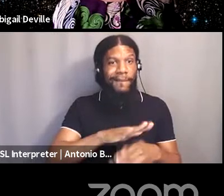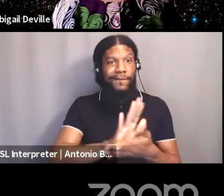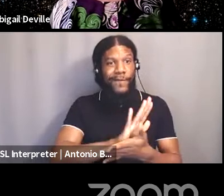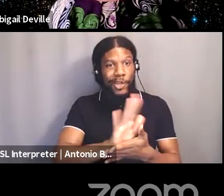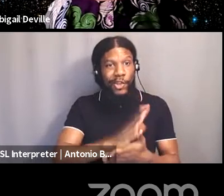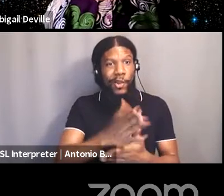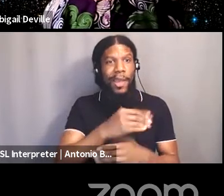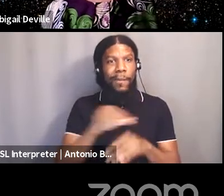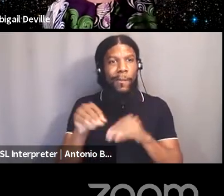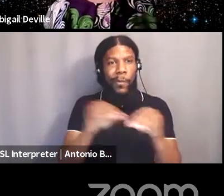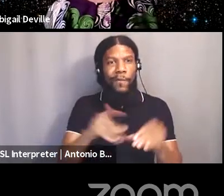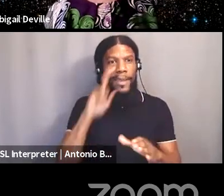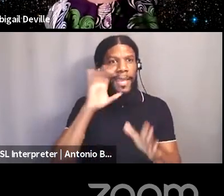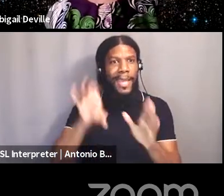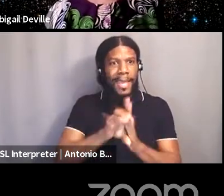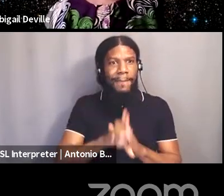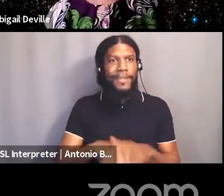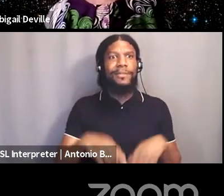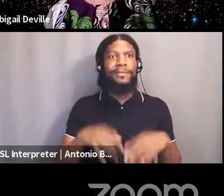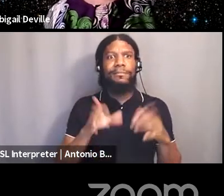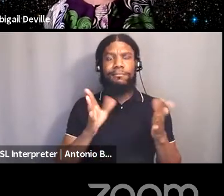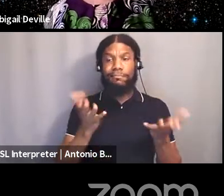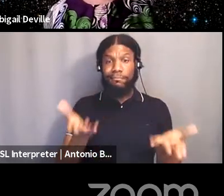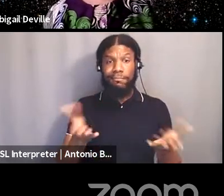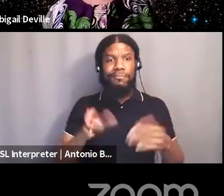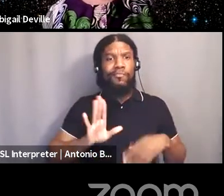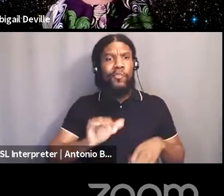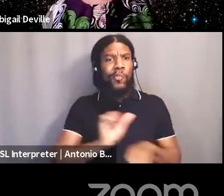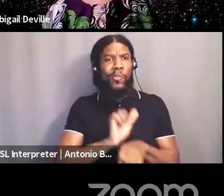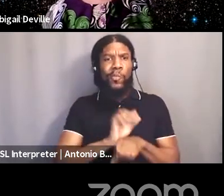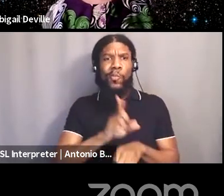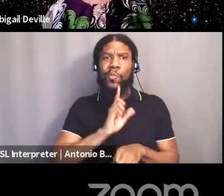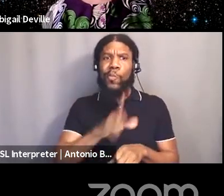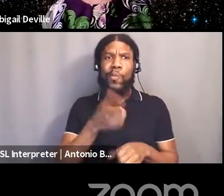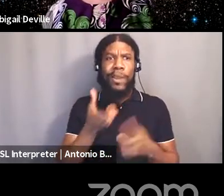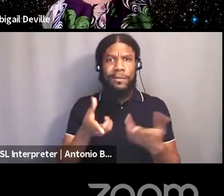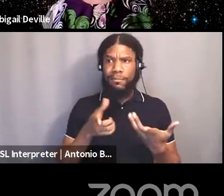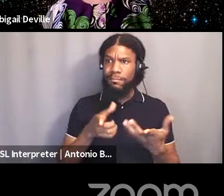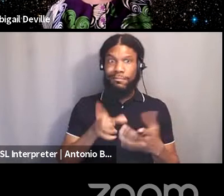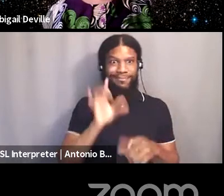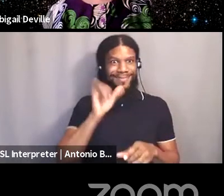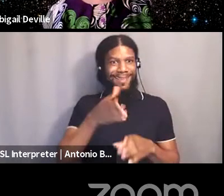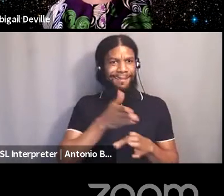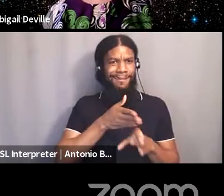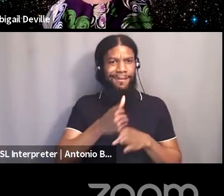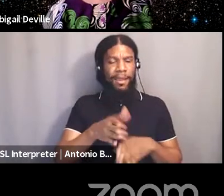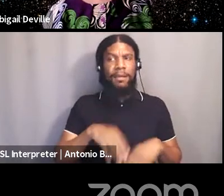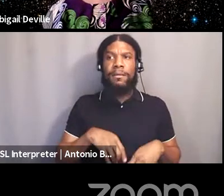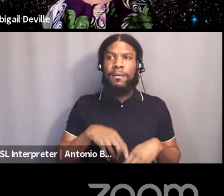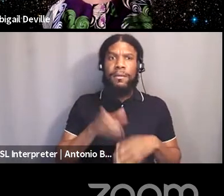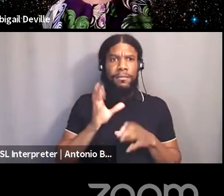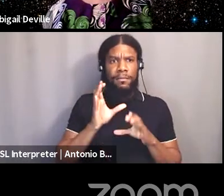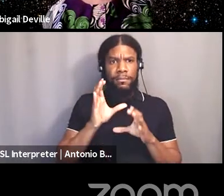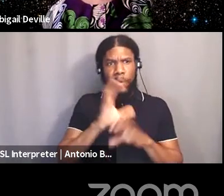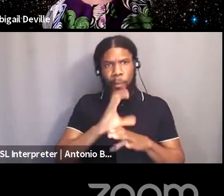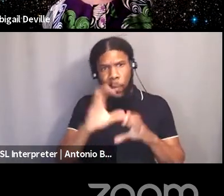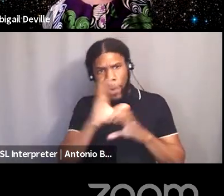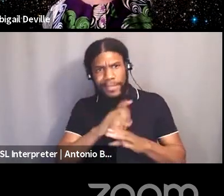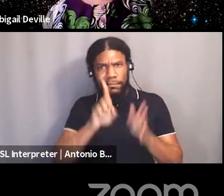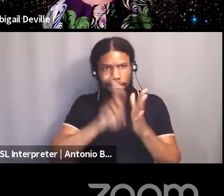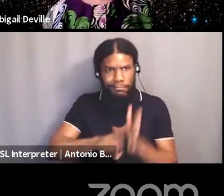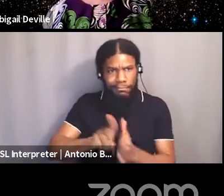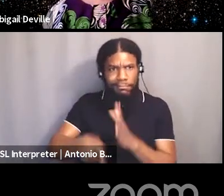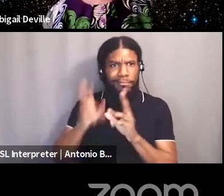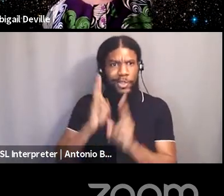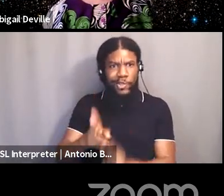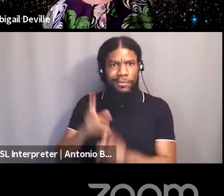moving image, and your work takes on this kind of exploration of places in history, but also a look in a